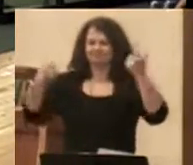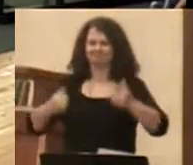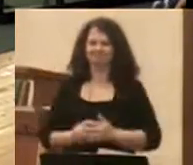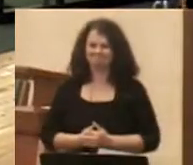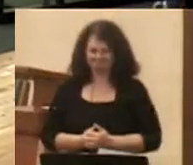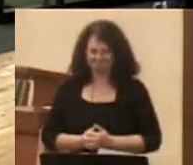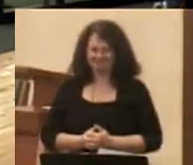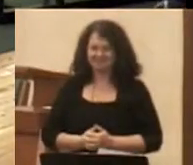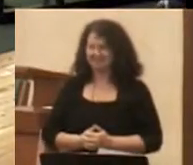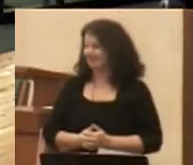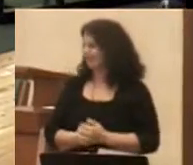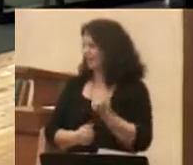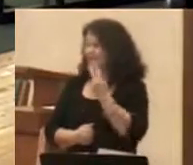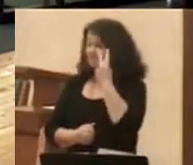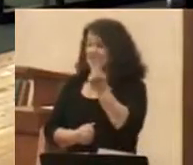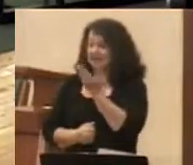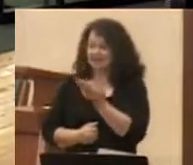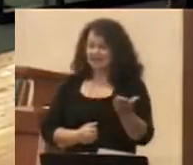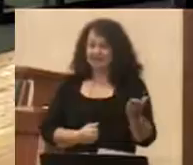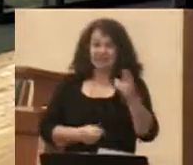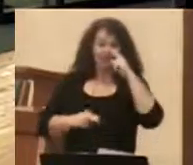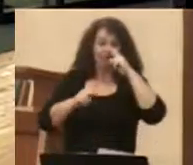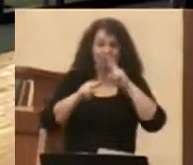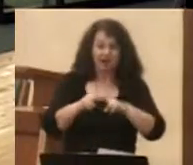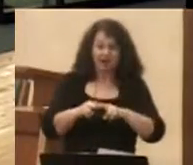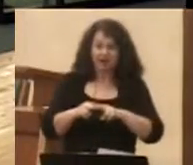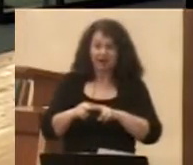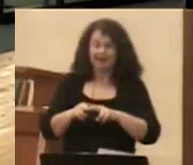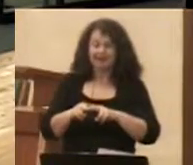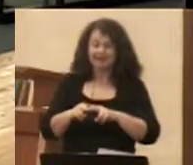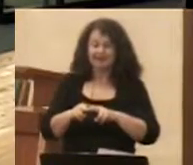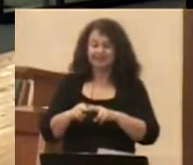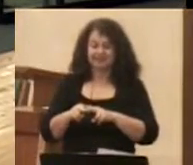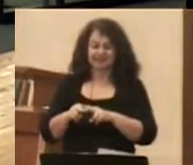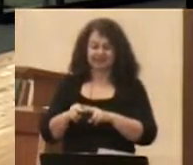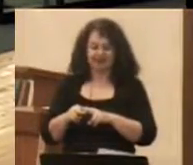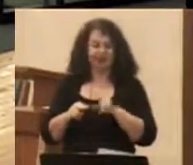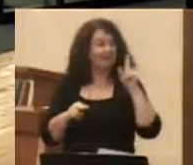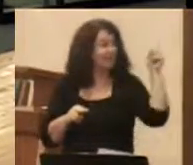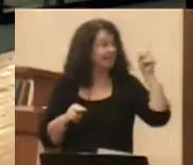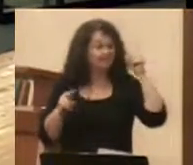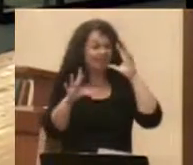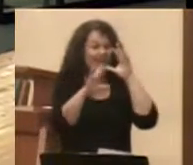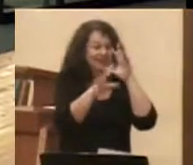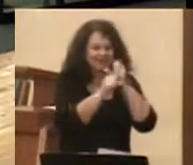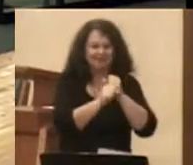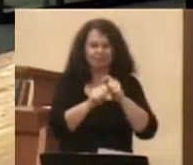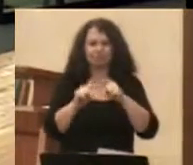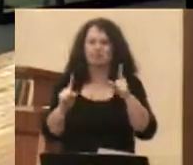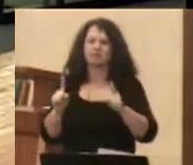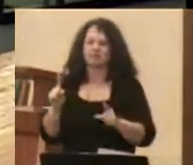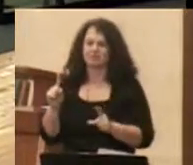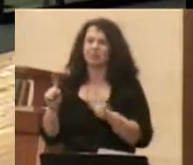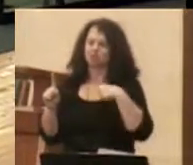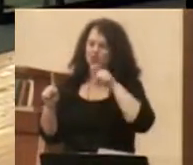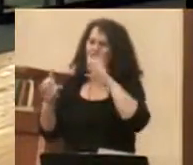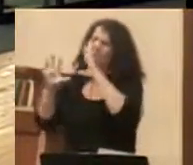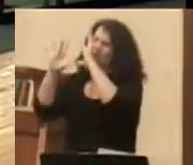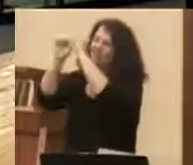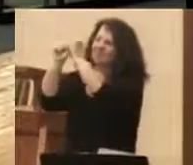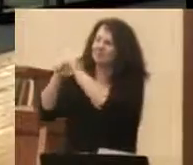see things like this that may be fun and draw us in, but the greatest superpower of all is Jesus. So let us